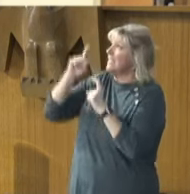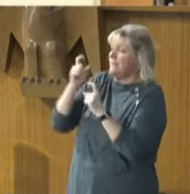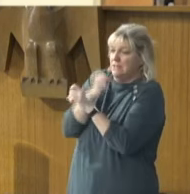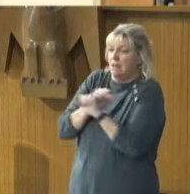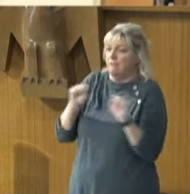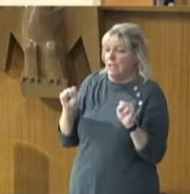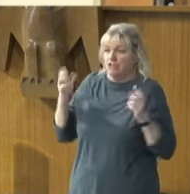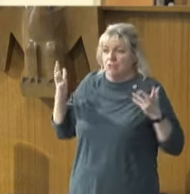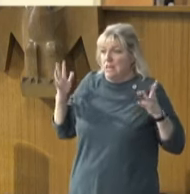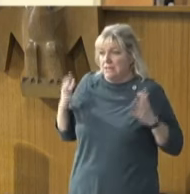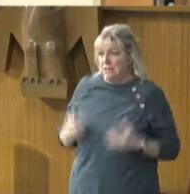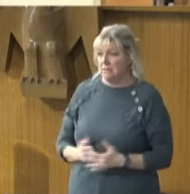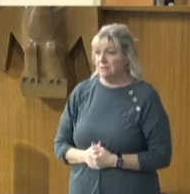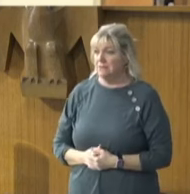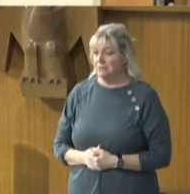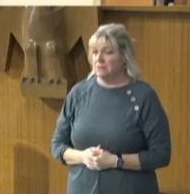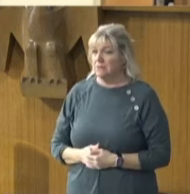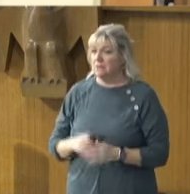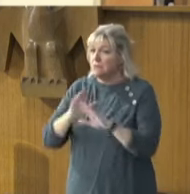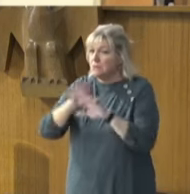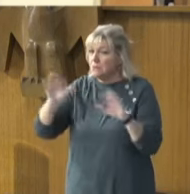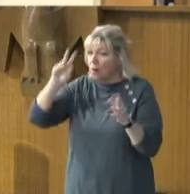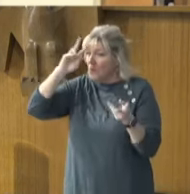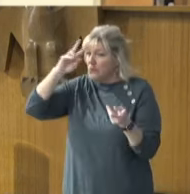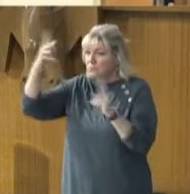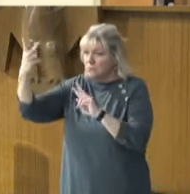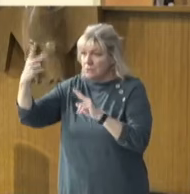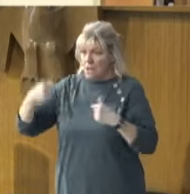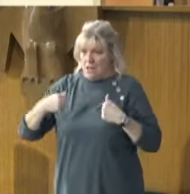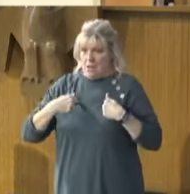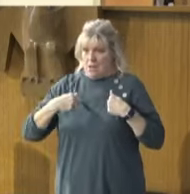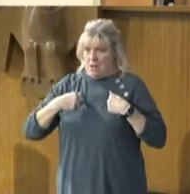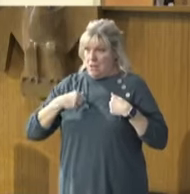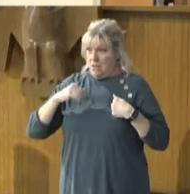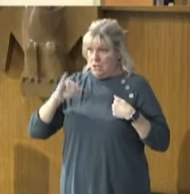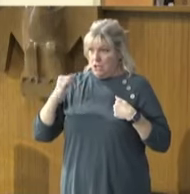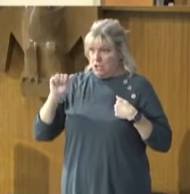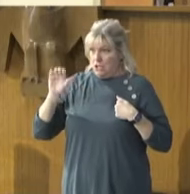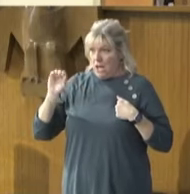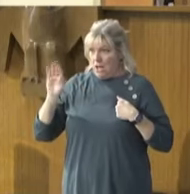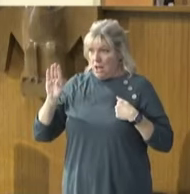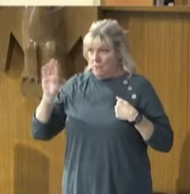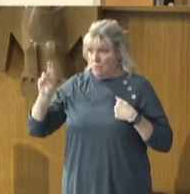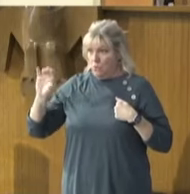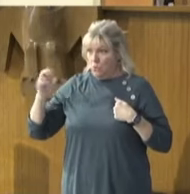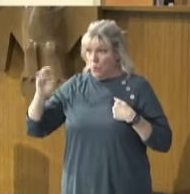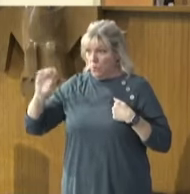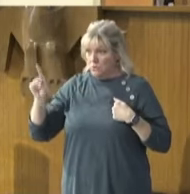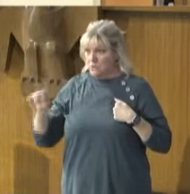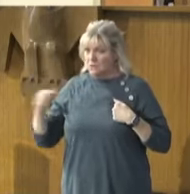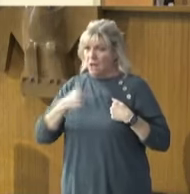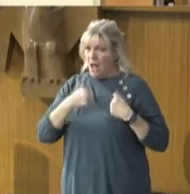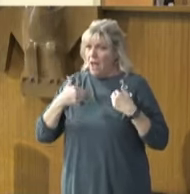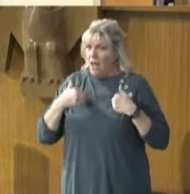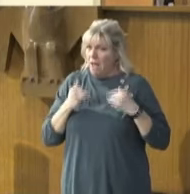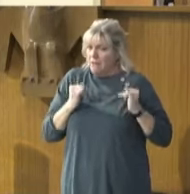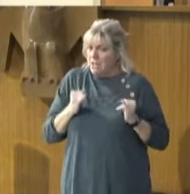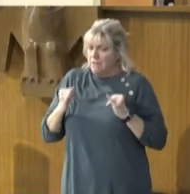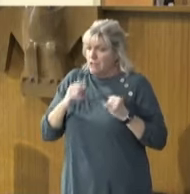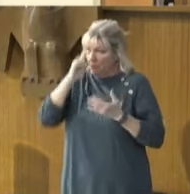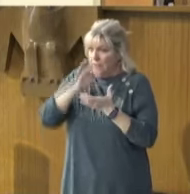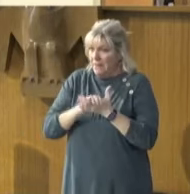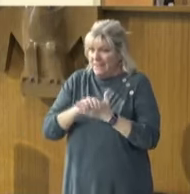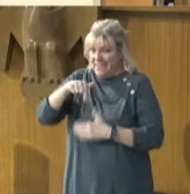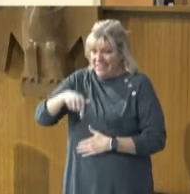Now, don't get me wrong. I personally, as Jacob Buchholz, have my own individual beliefs that the results of